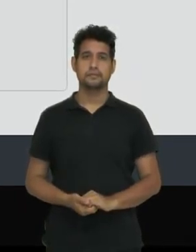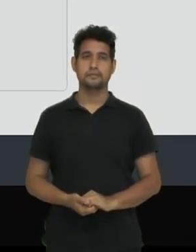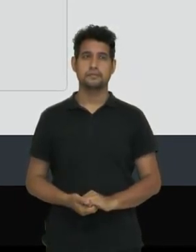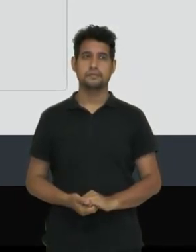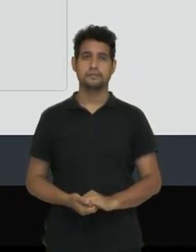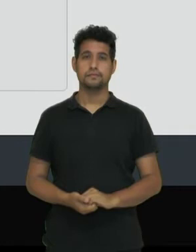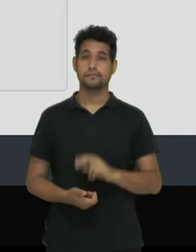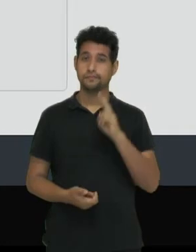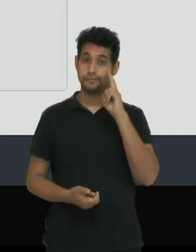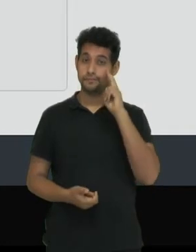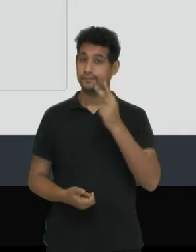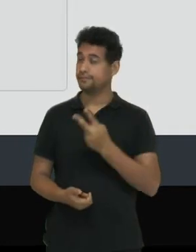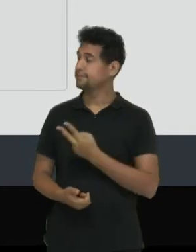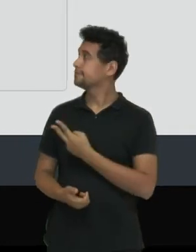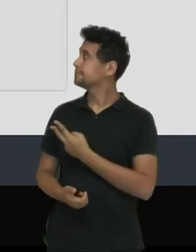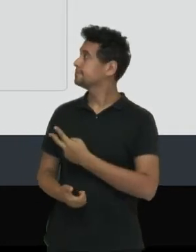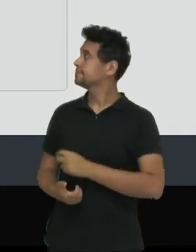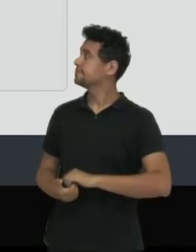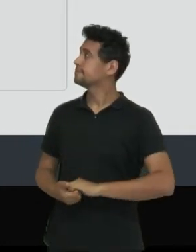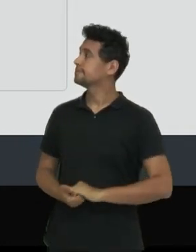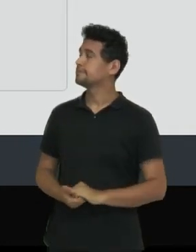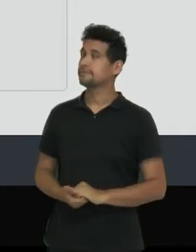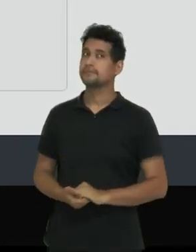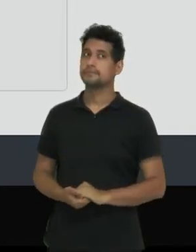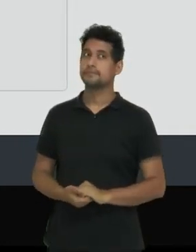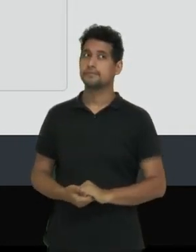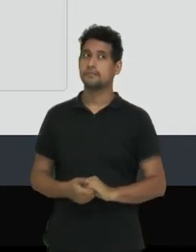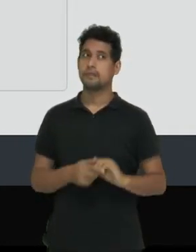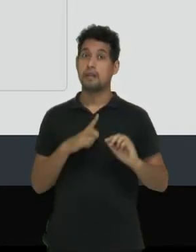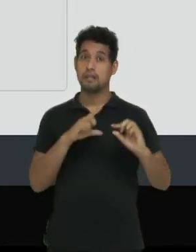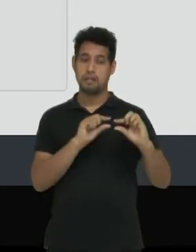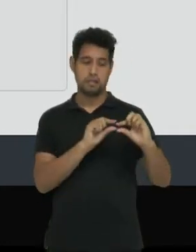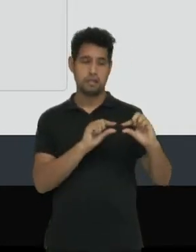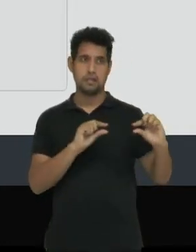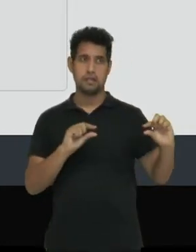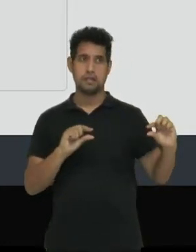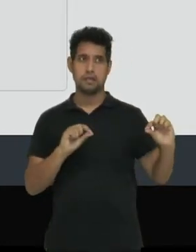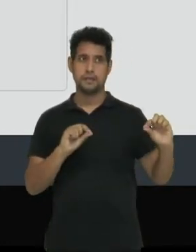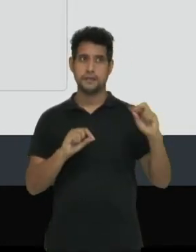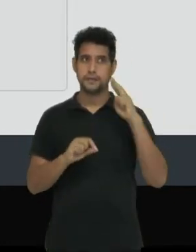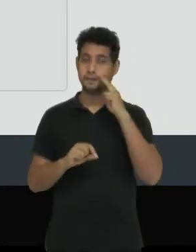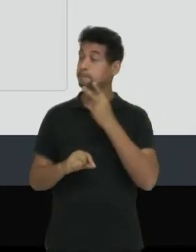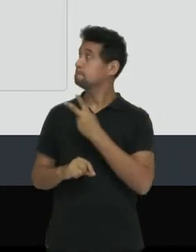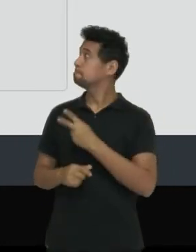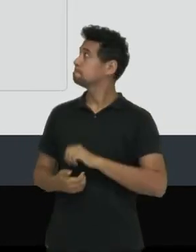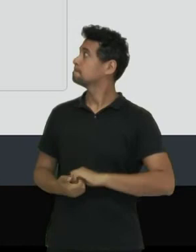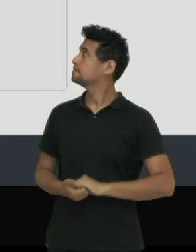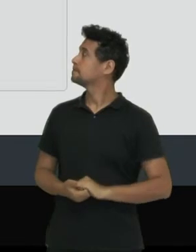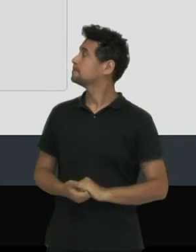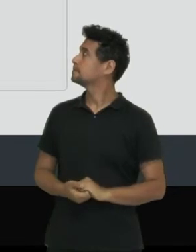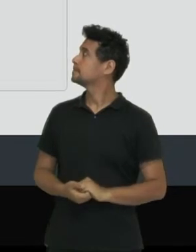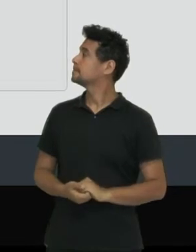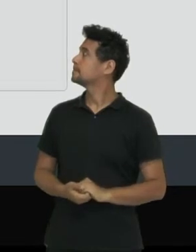Nice shirt, Todd. Oh, thanks, John. It's from Italy. Cool.